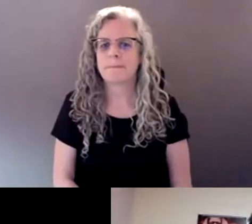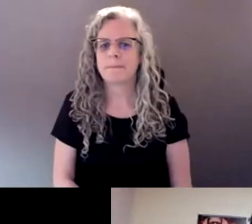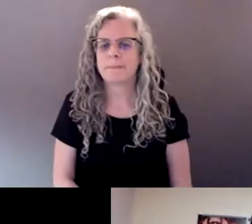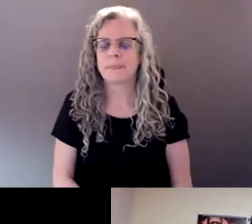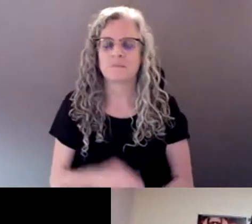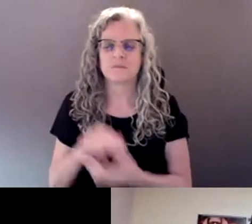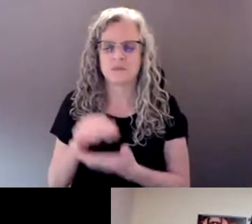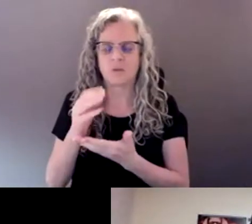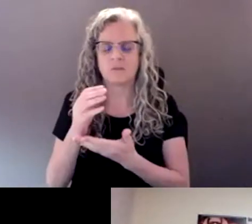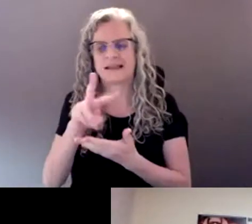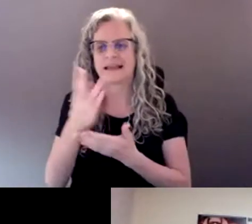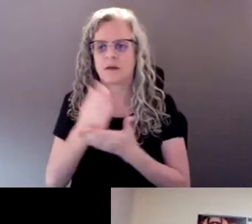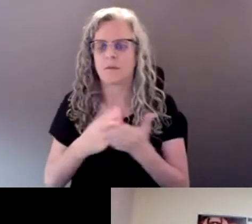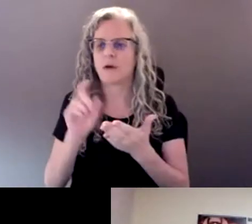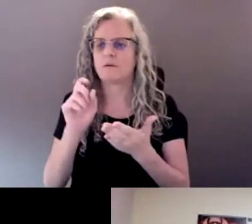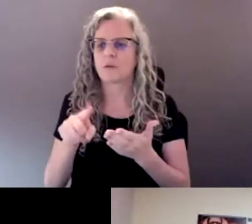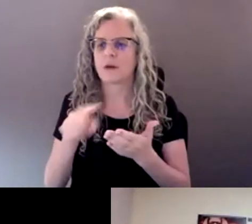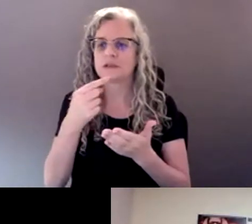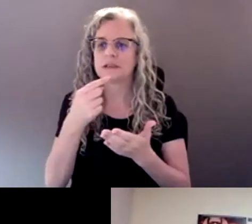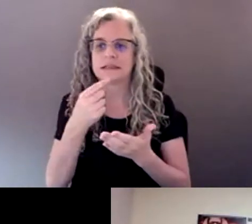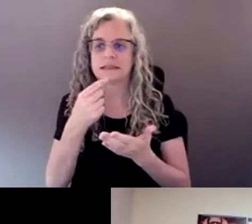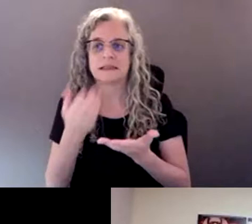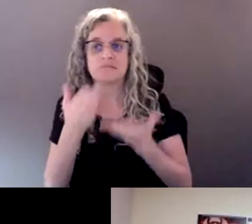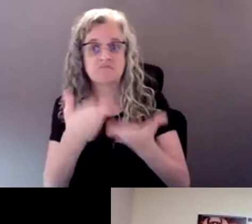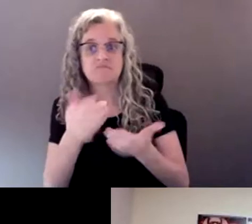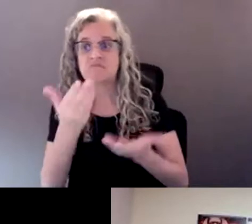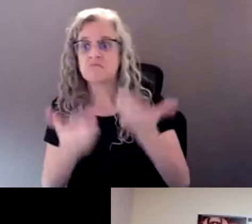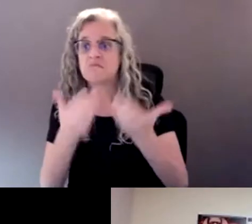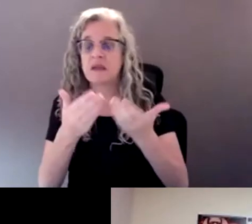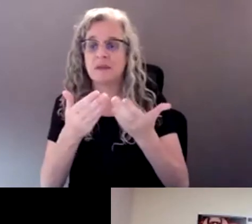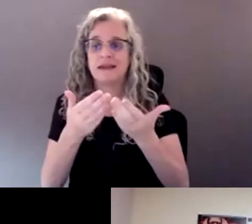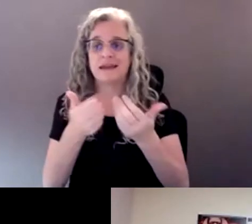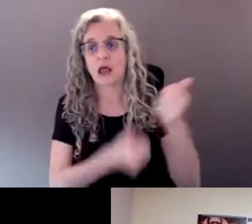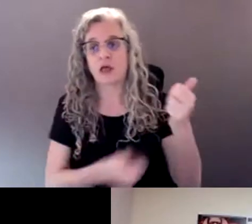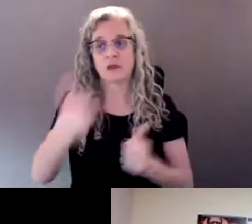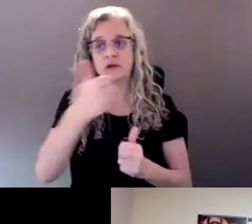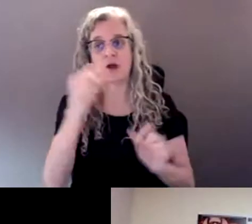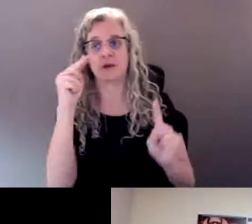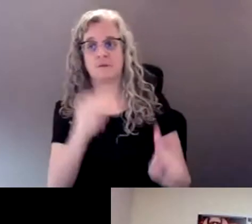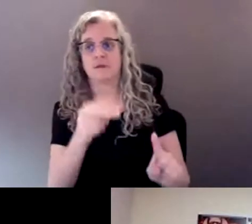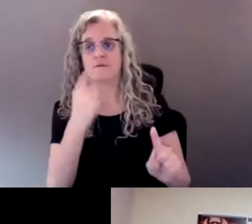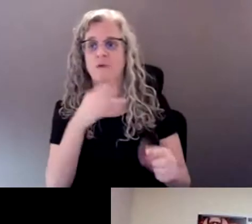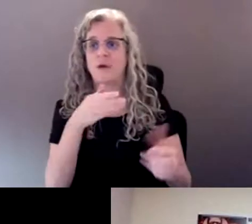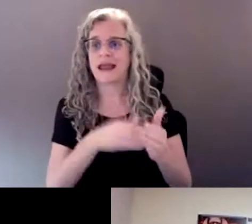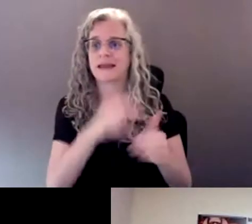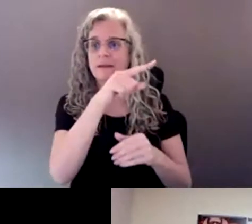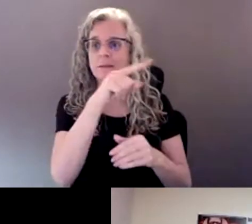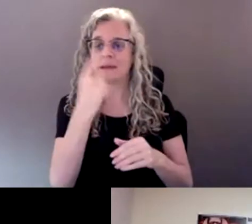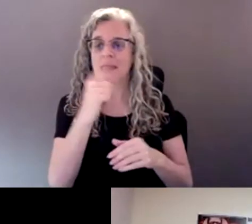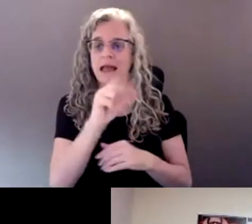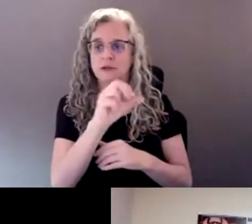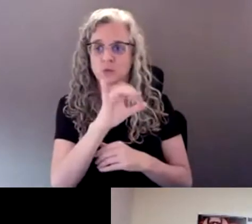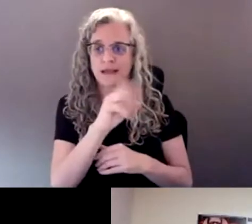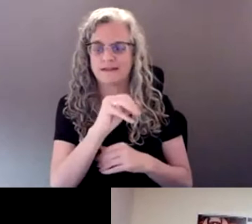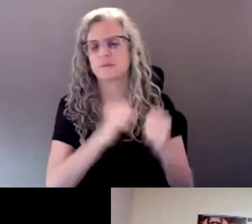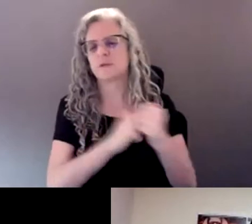He's asking as a possibility whether the dominant paradigms for anti-Black racism, such as structural racism or